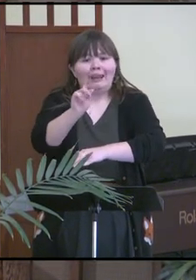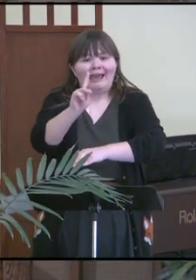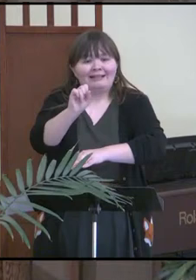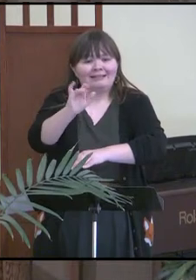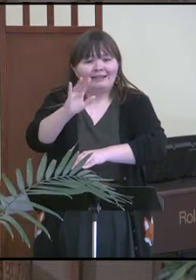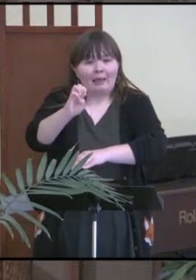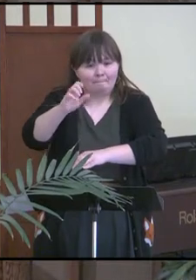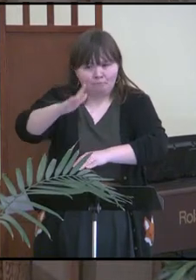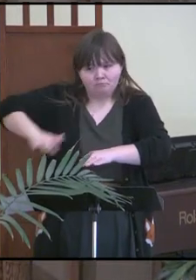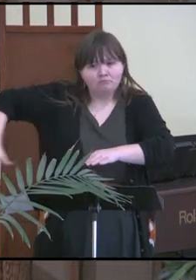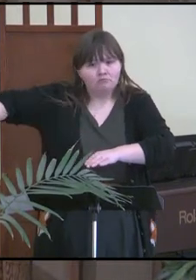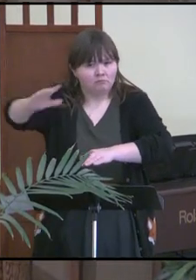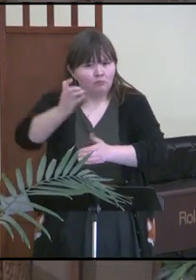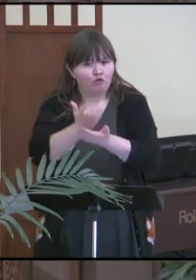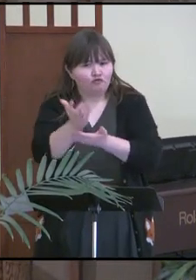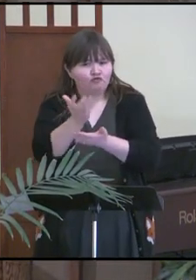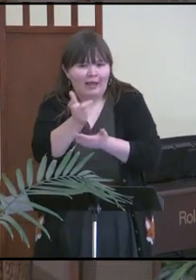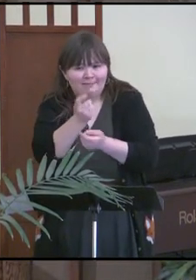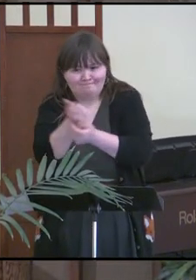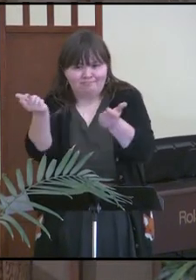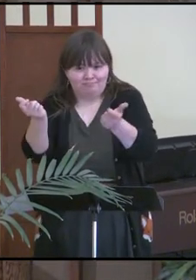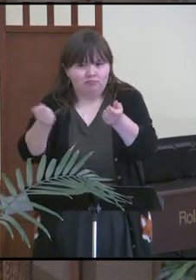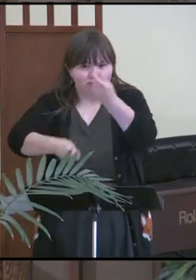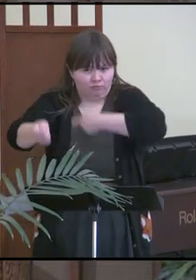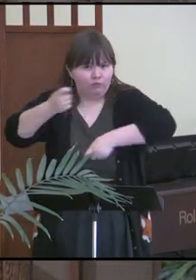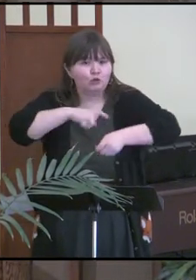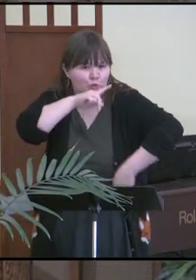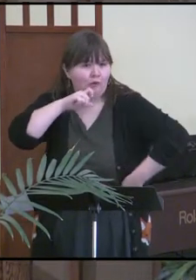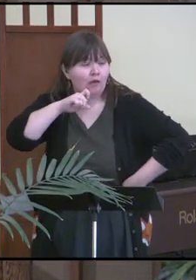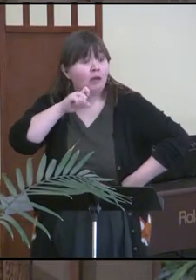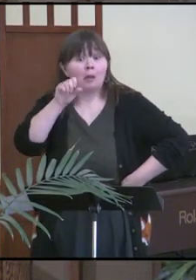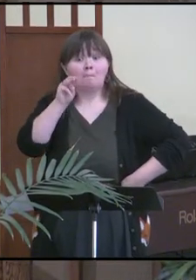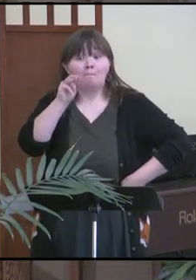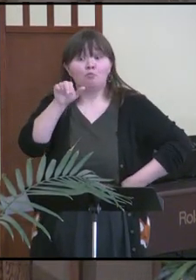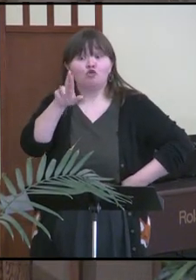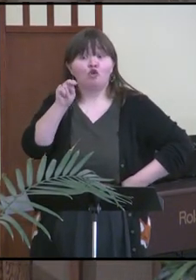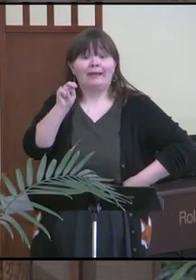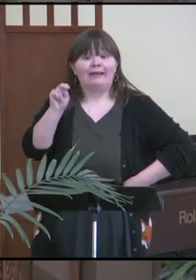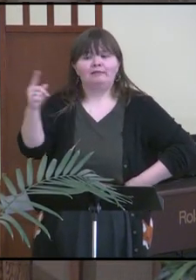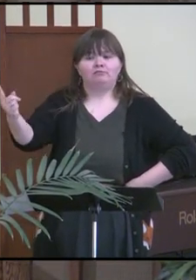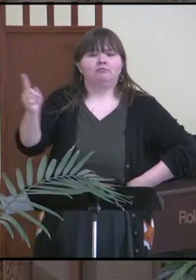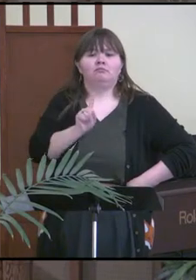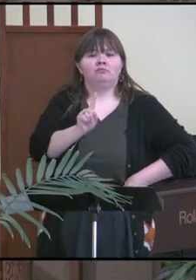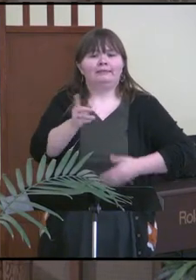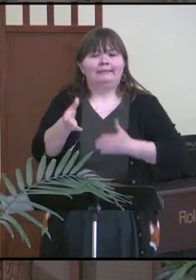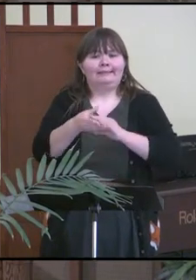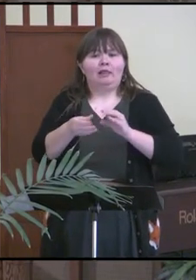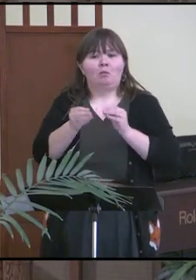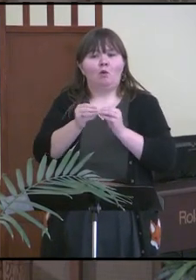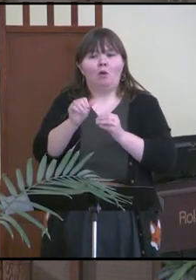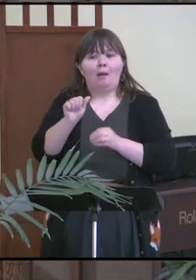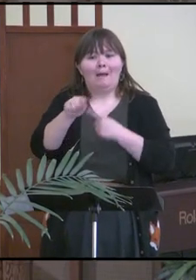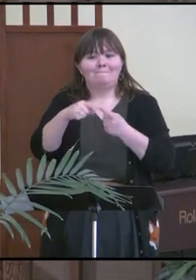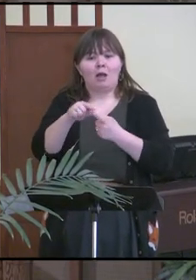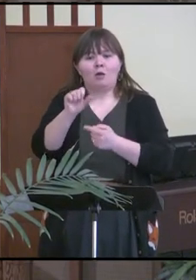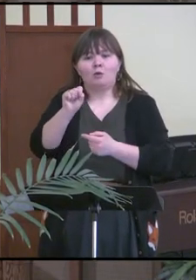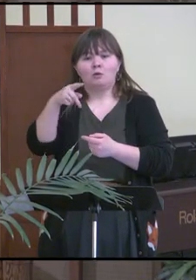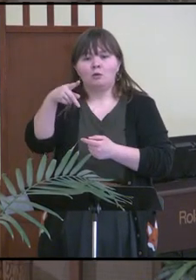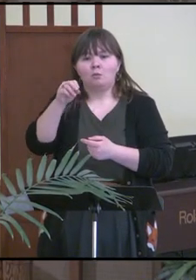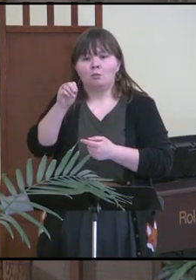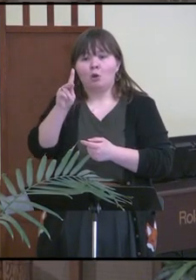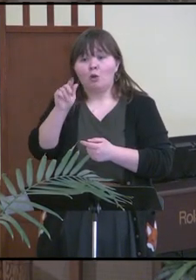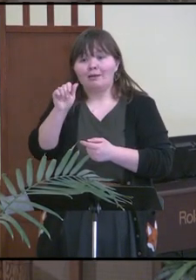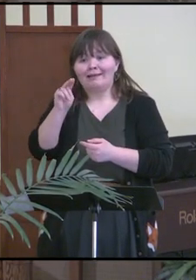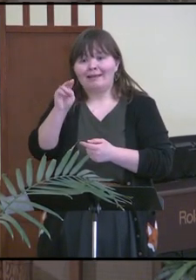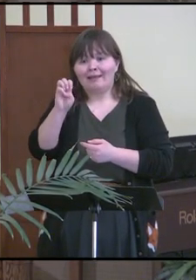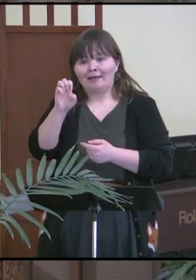couple words about that? Okay. And while she's coming forward, Maureen's going to tell us a little bit about Spokanescape. And then I also